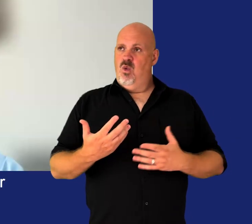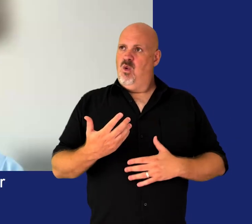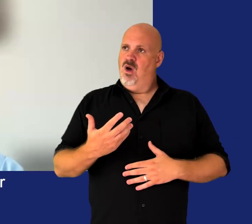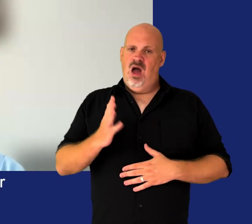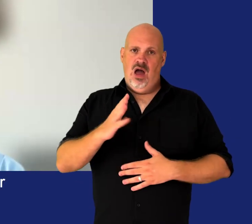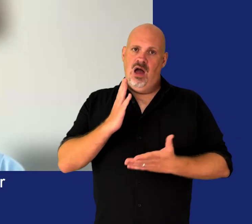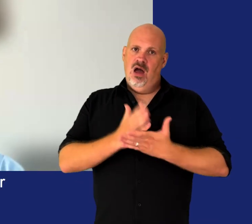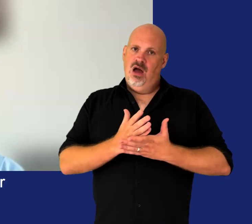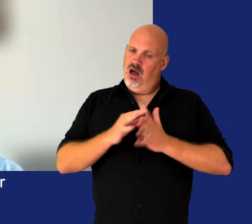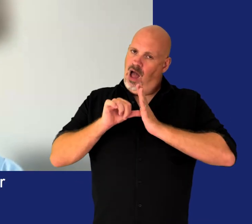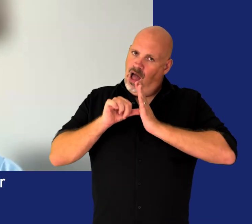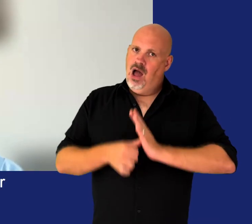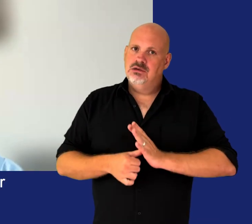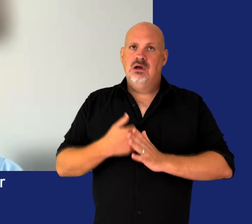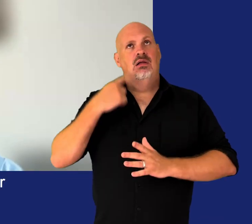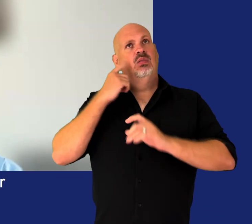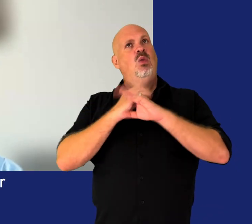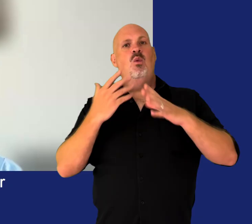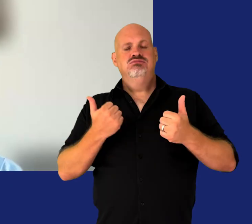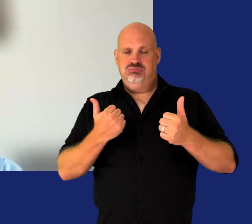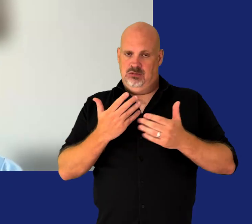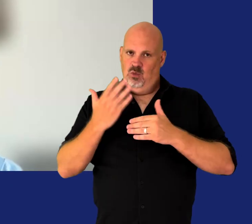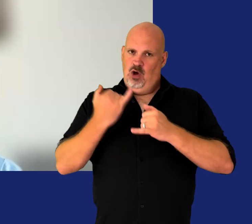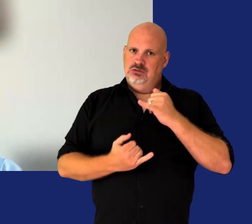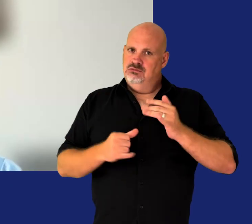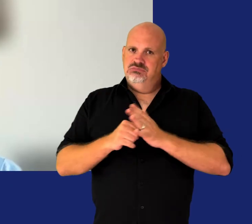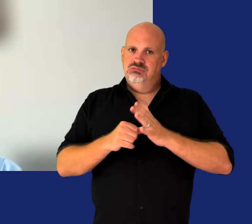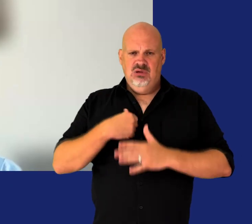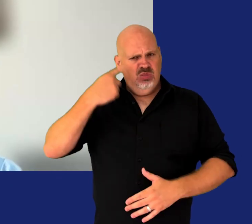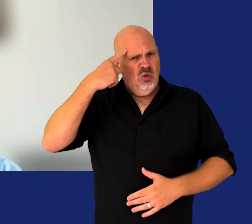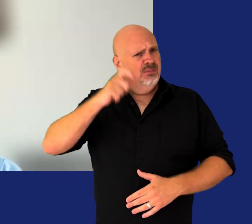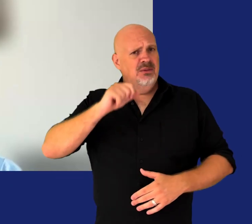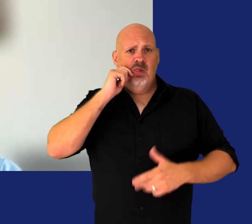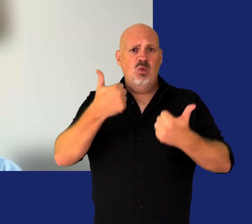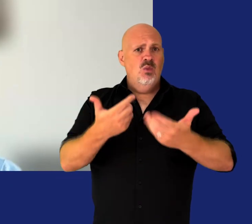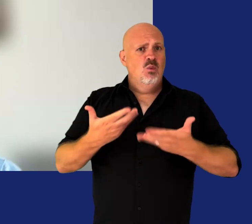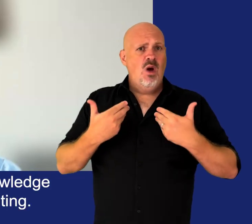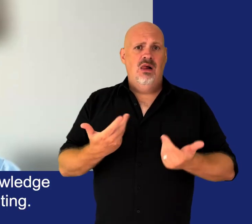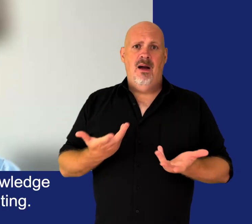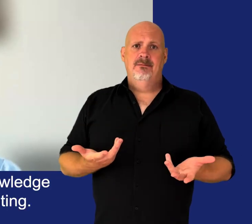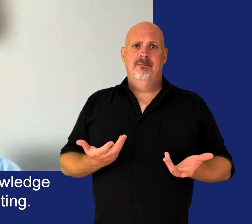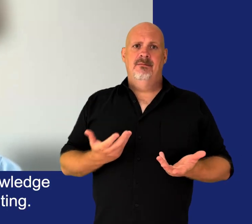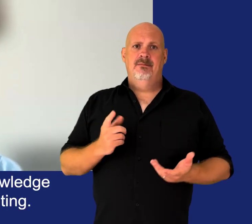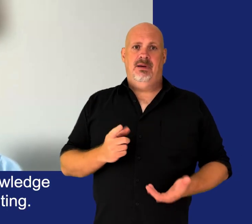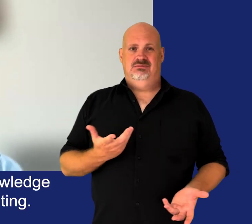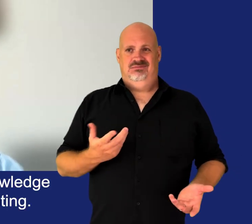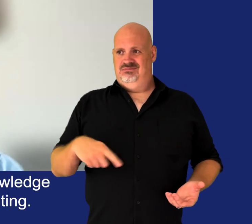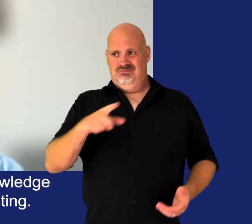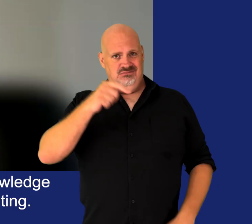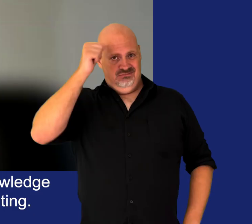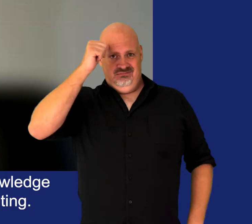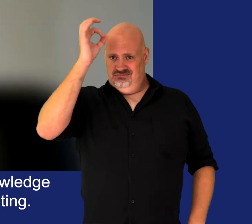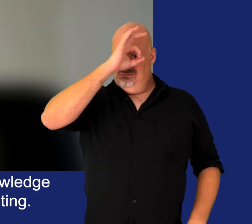No, I just think it's been a lot harder than I expected. I thought people would be really welcoming, but there just doesn't seem to